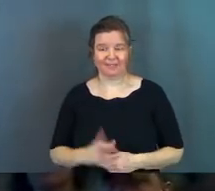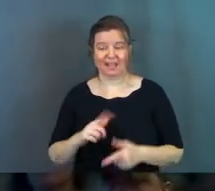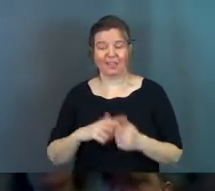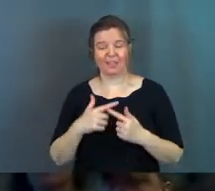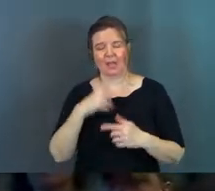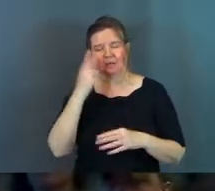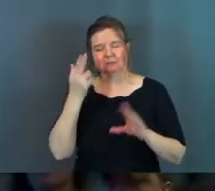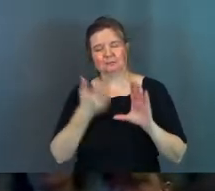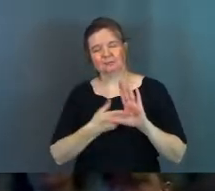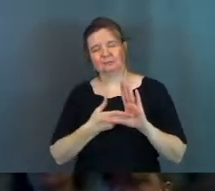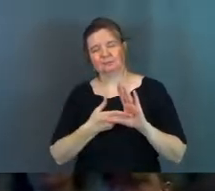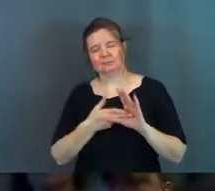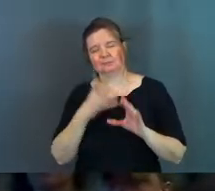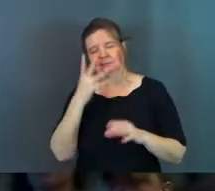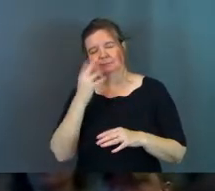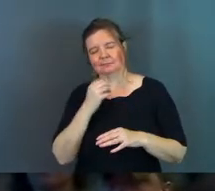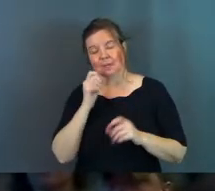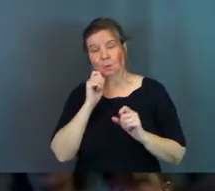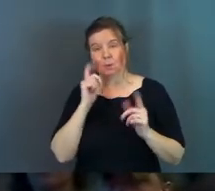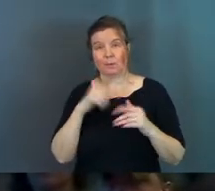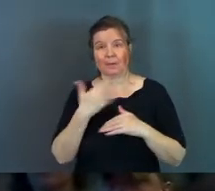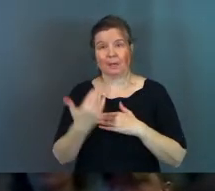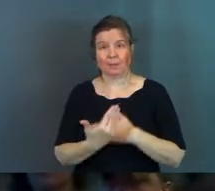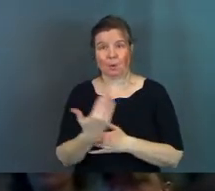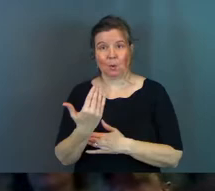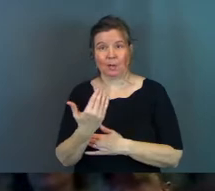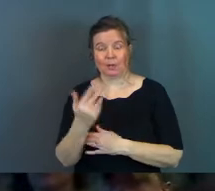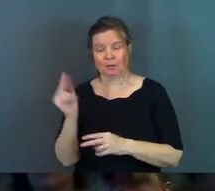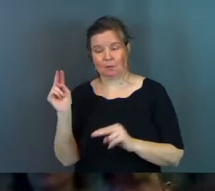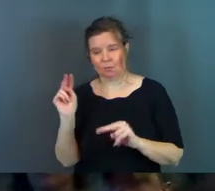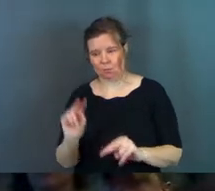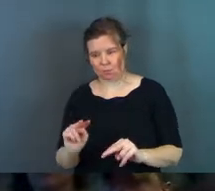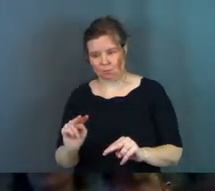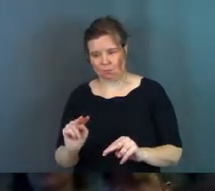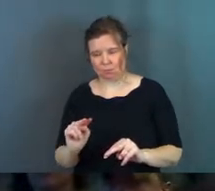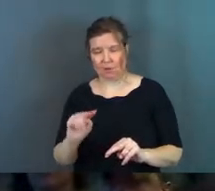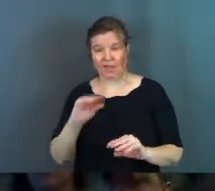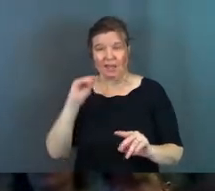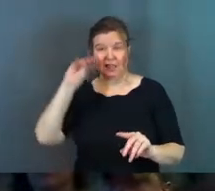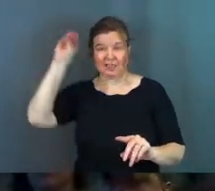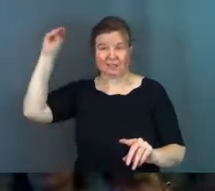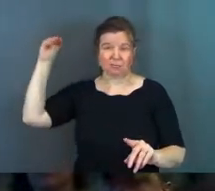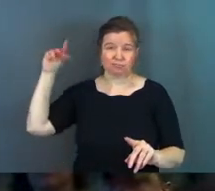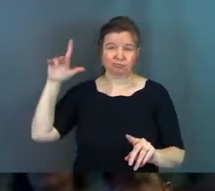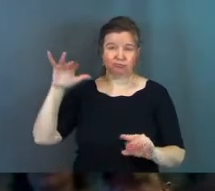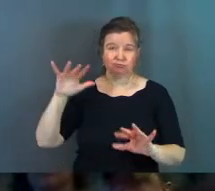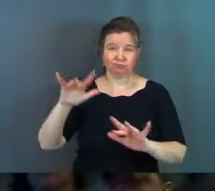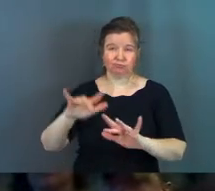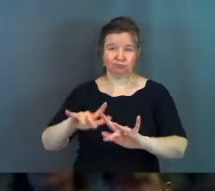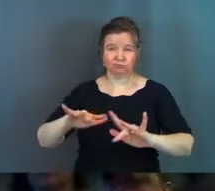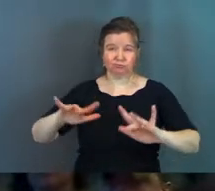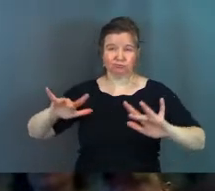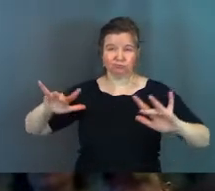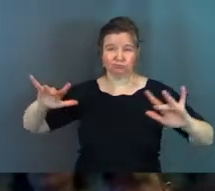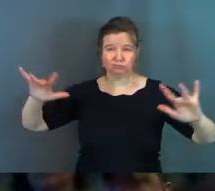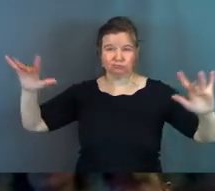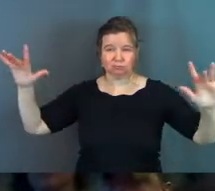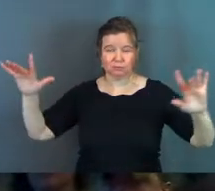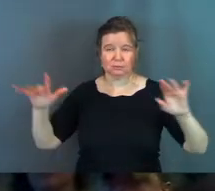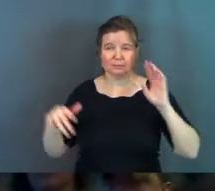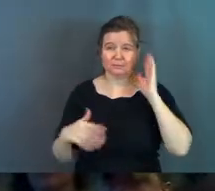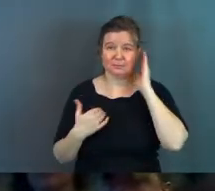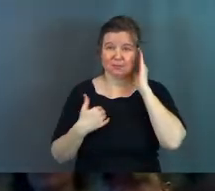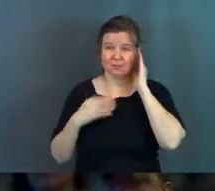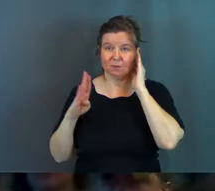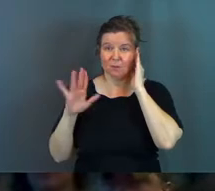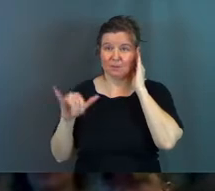And then we went to sleep. And we woke up the next morning, and the sunshine had come pouring in through the big bay window